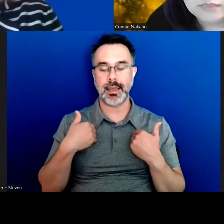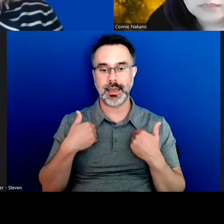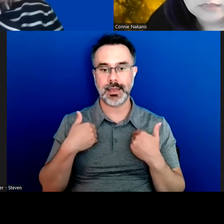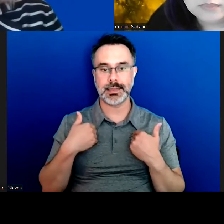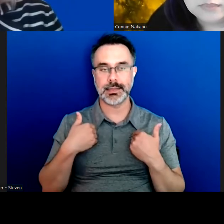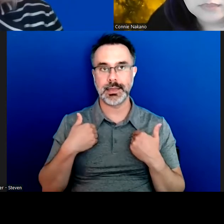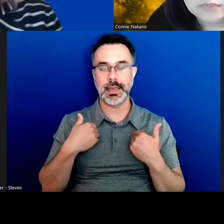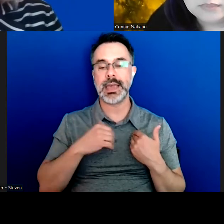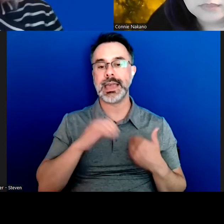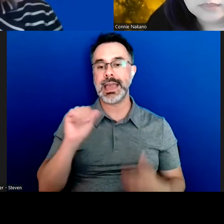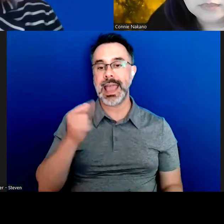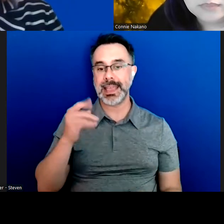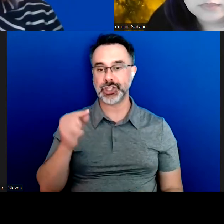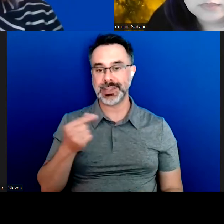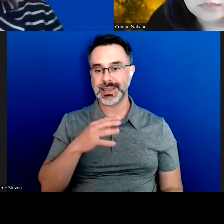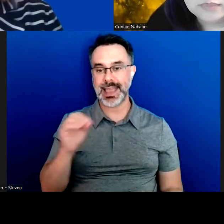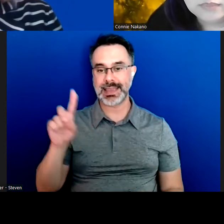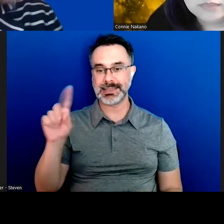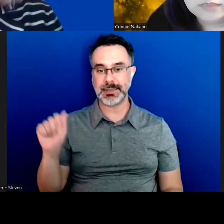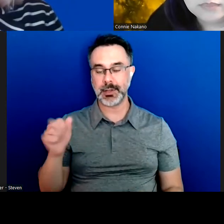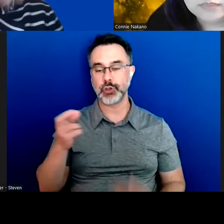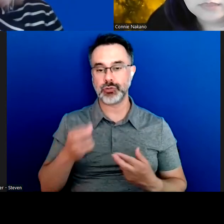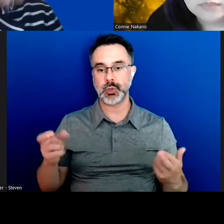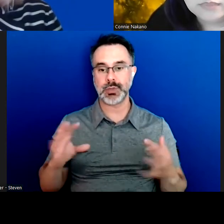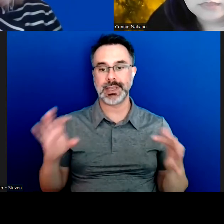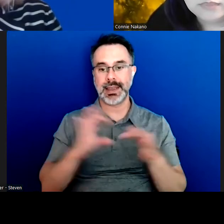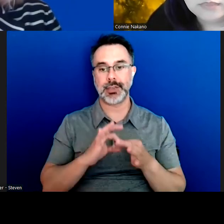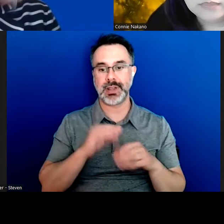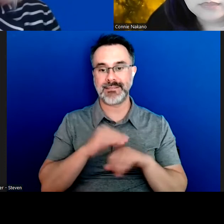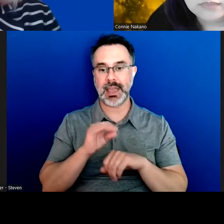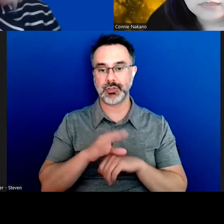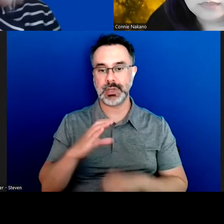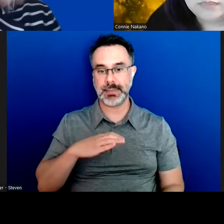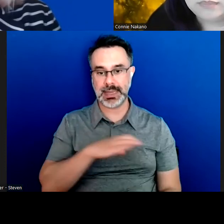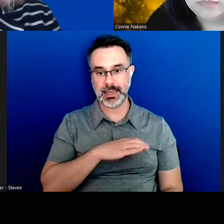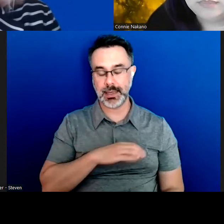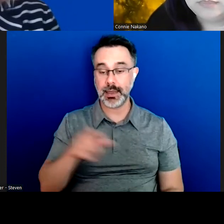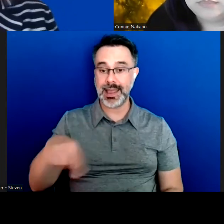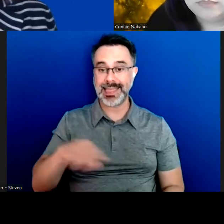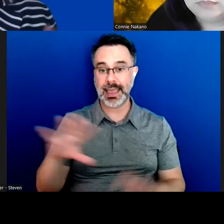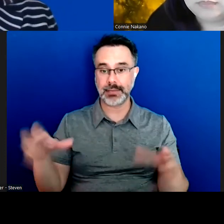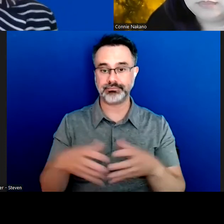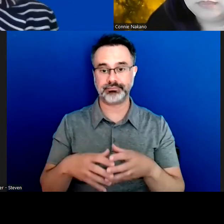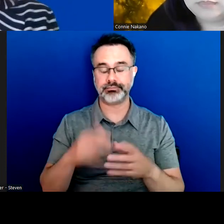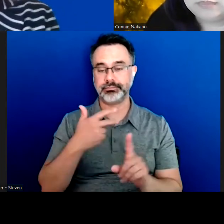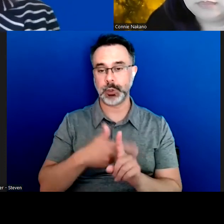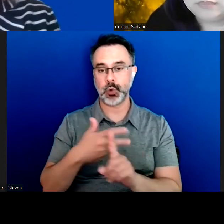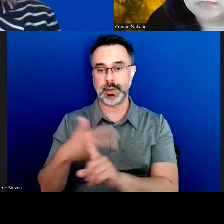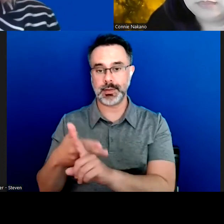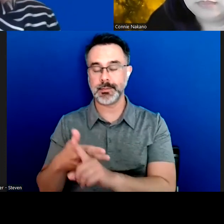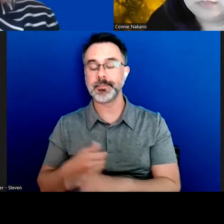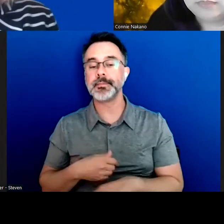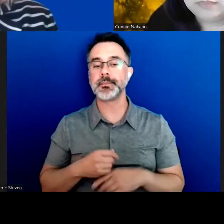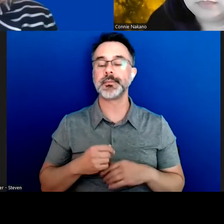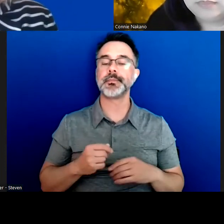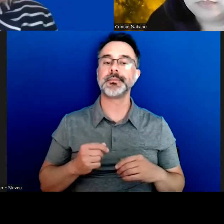Aging and Disability Resource Connection Advisory Committee, and that group meets quarterly, and under their purview,